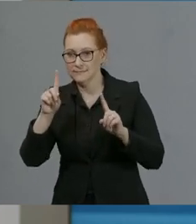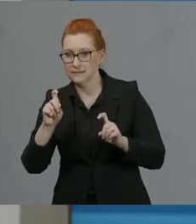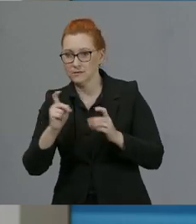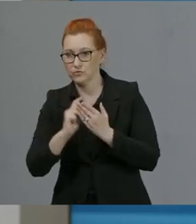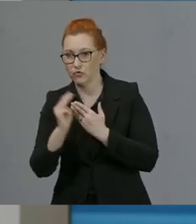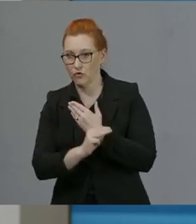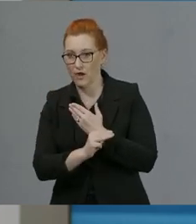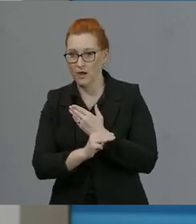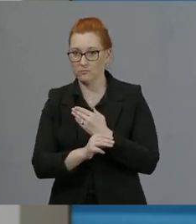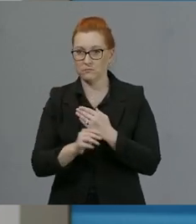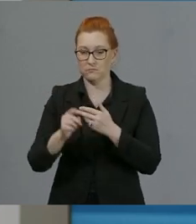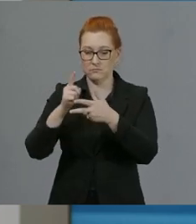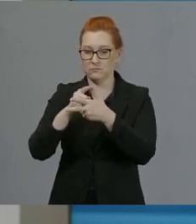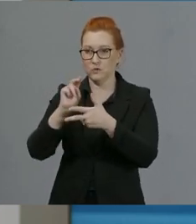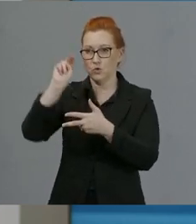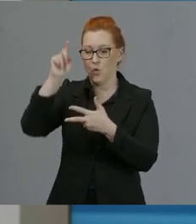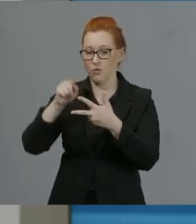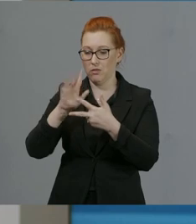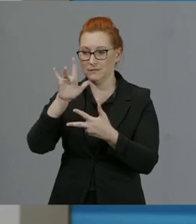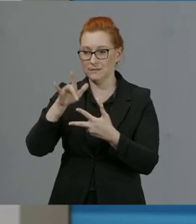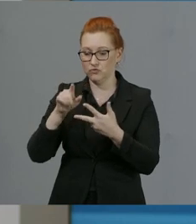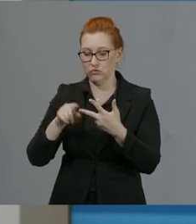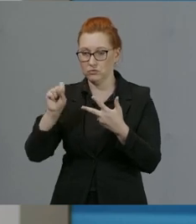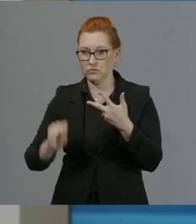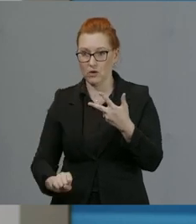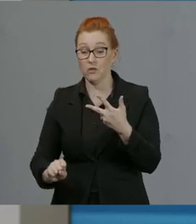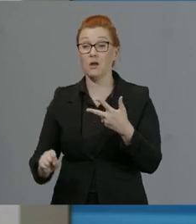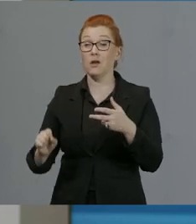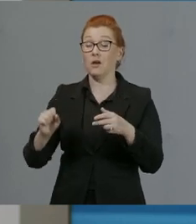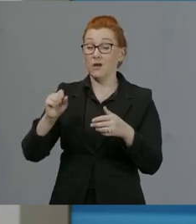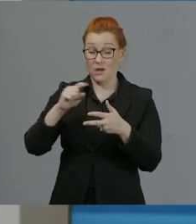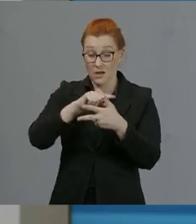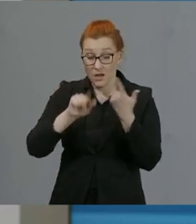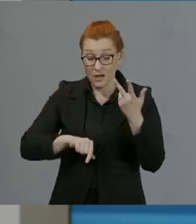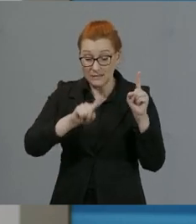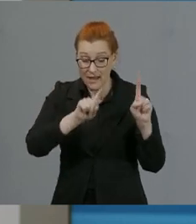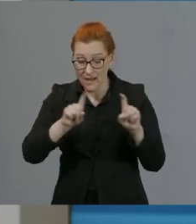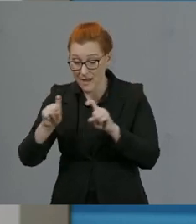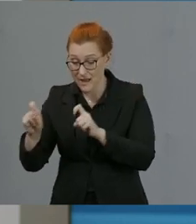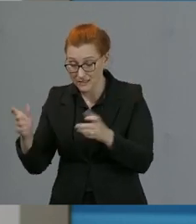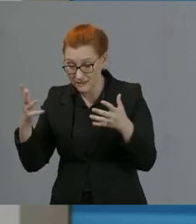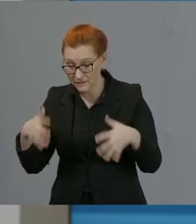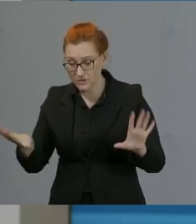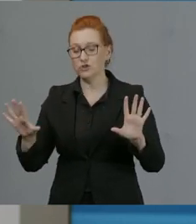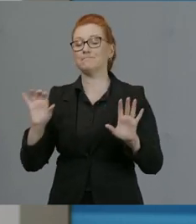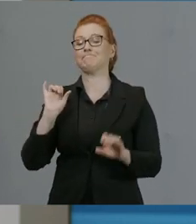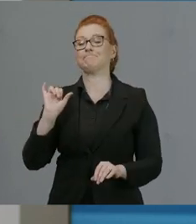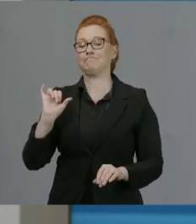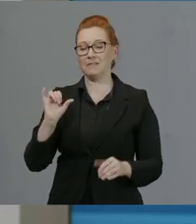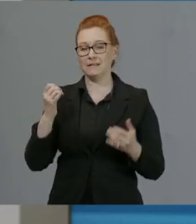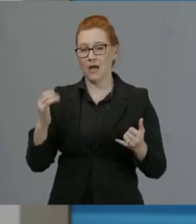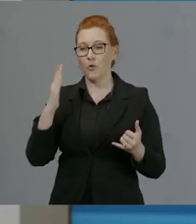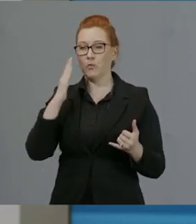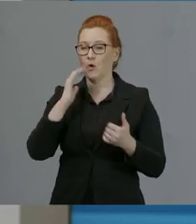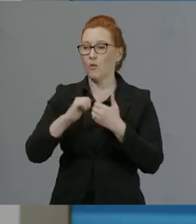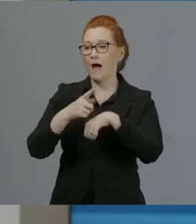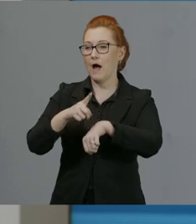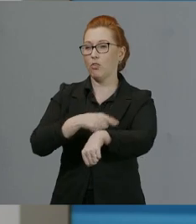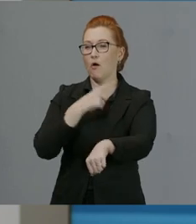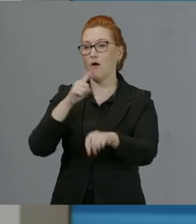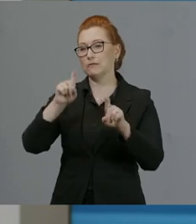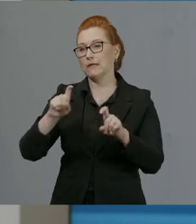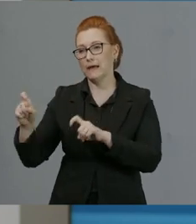takes to test in those first facilities so that we can identify how long we think that the timeline is going to take, as well